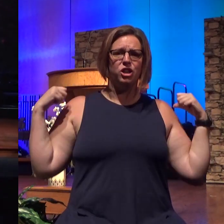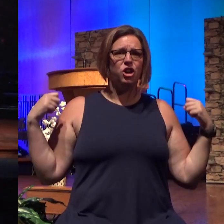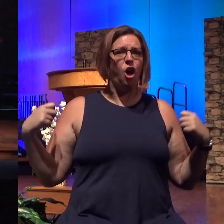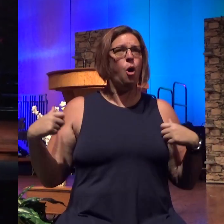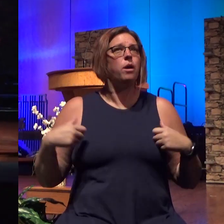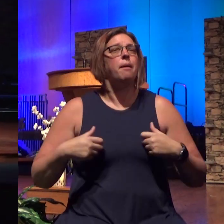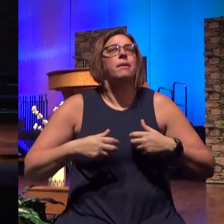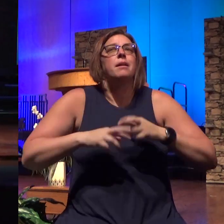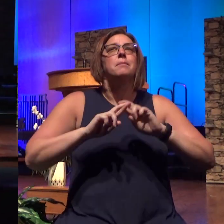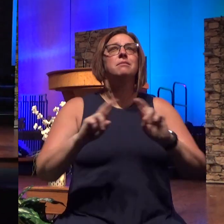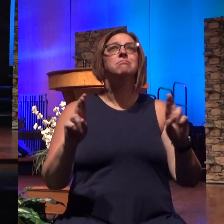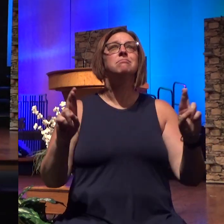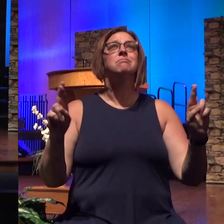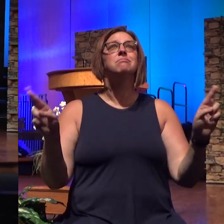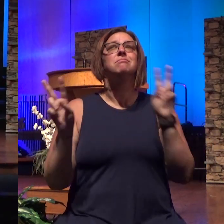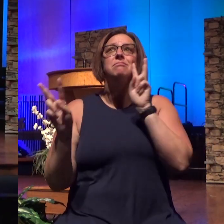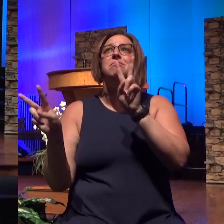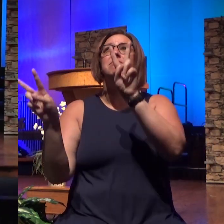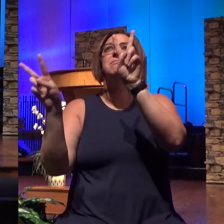a look